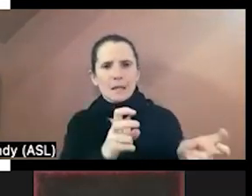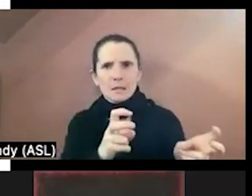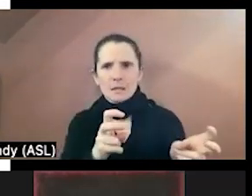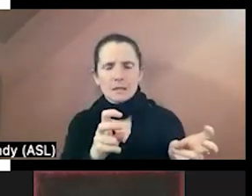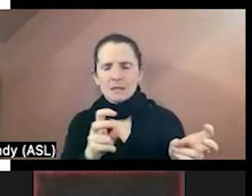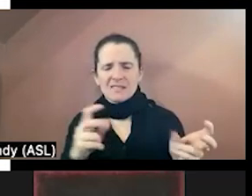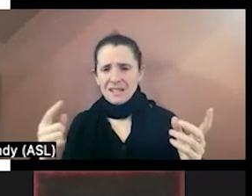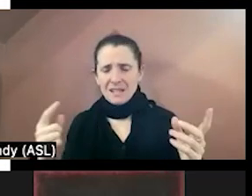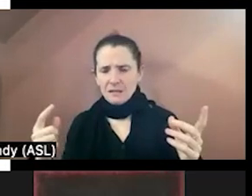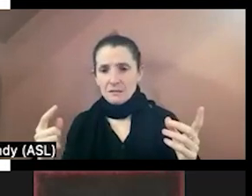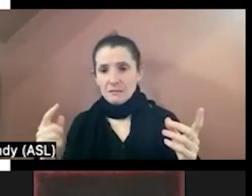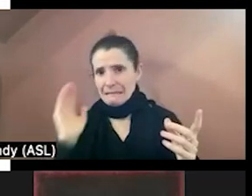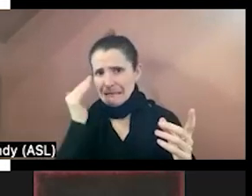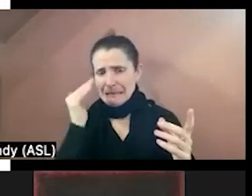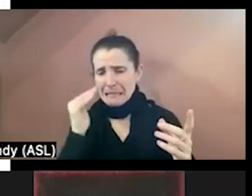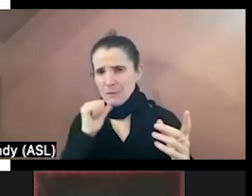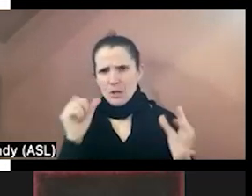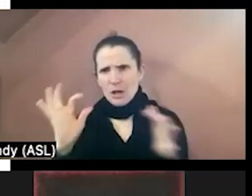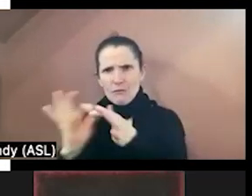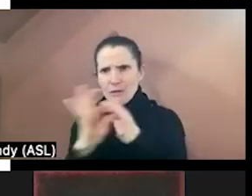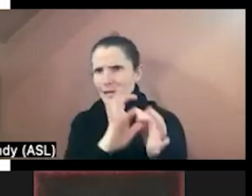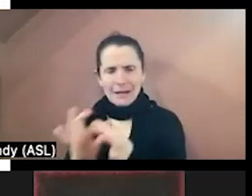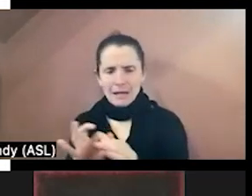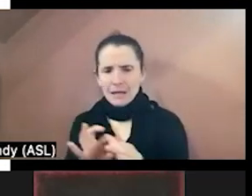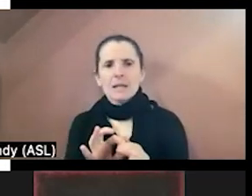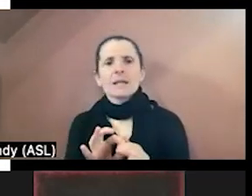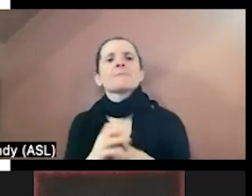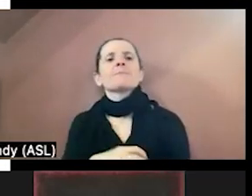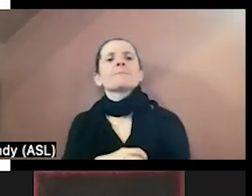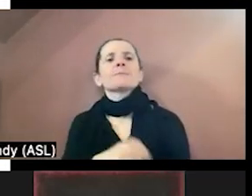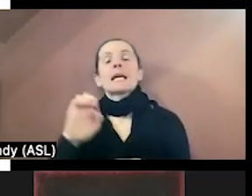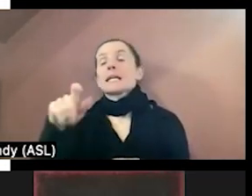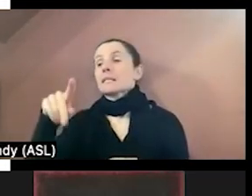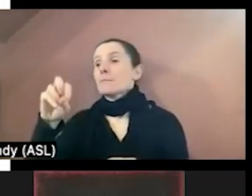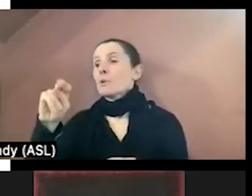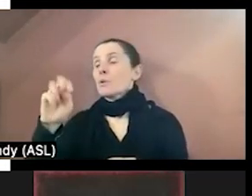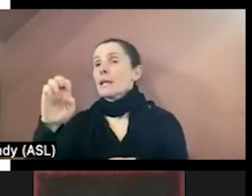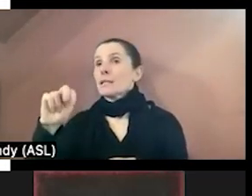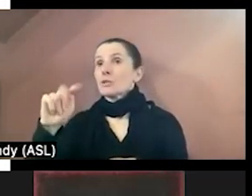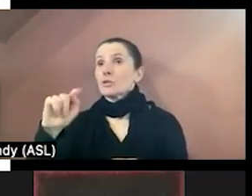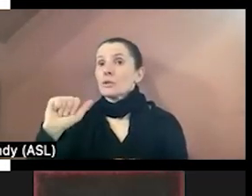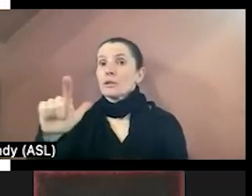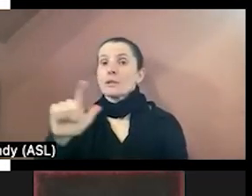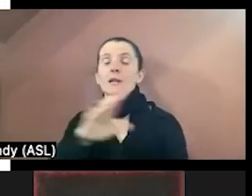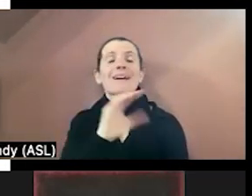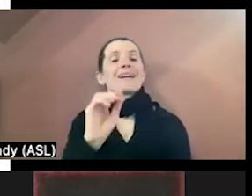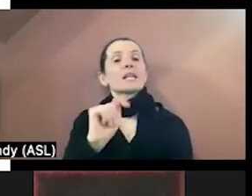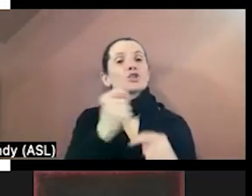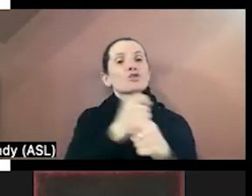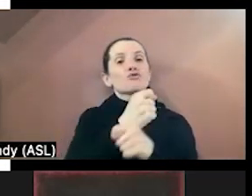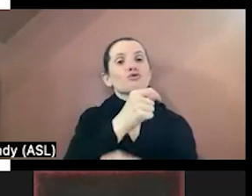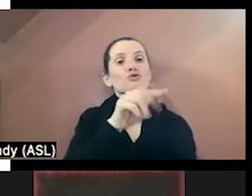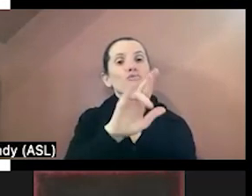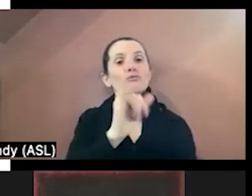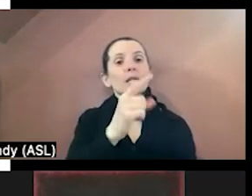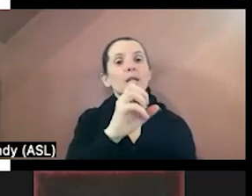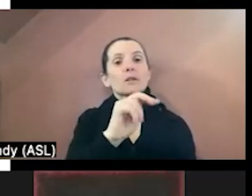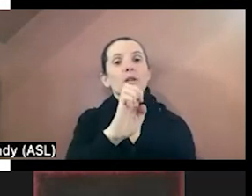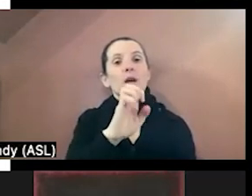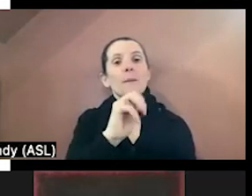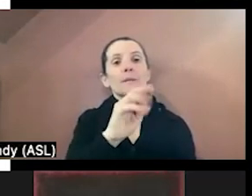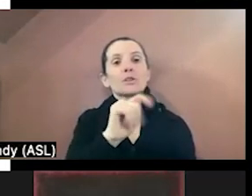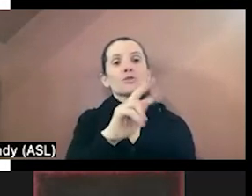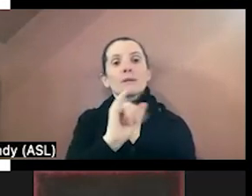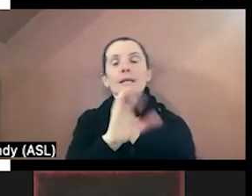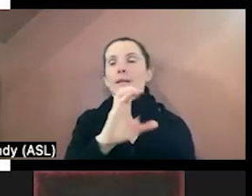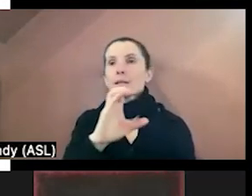functions and trigonometrical functions. He came up with the famous Euler equation and its